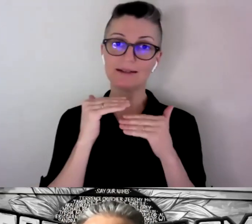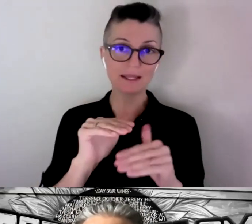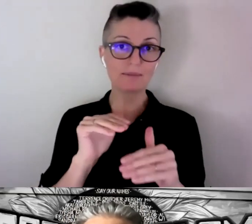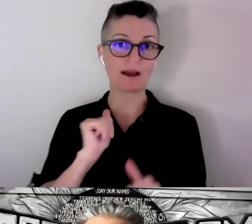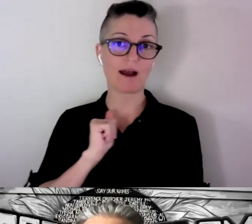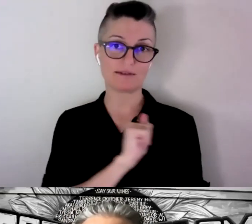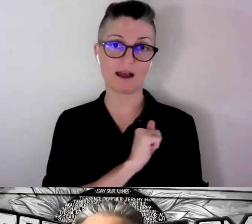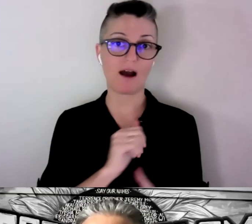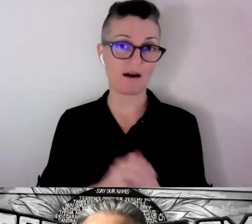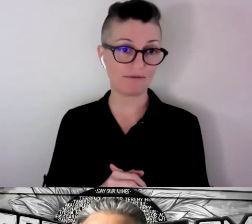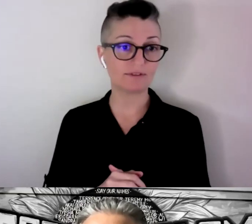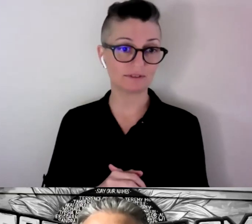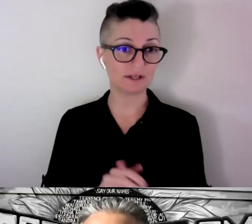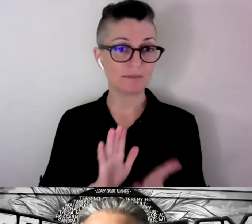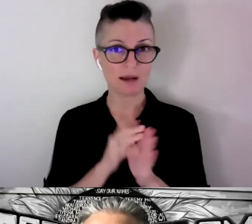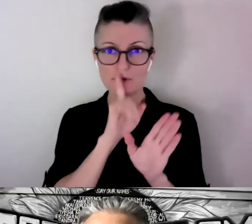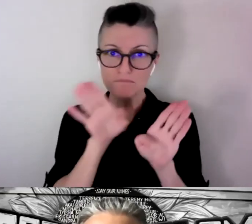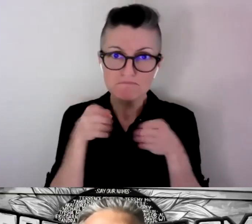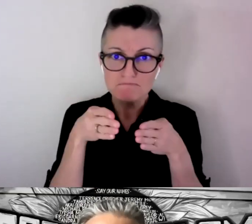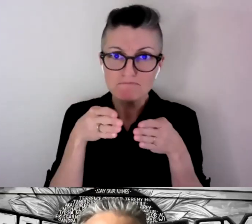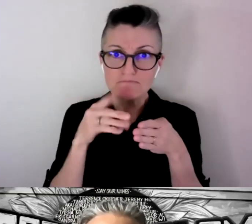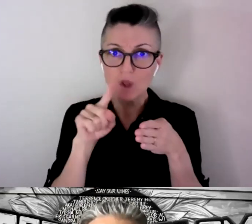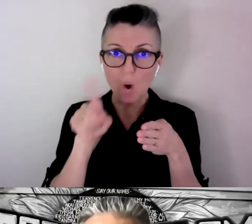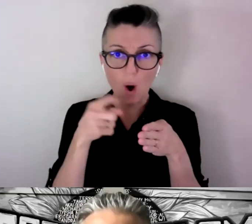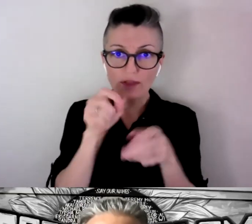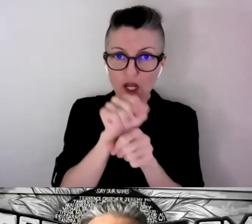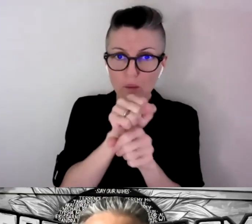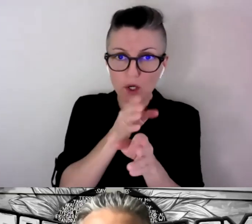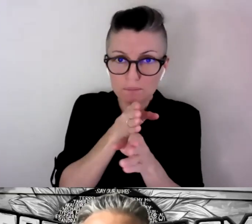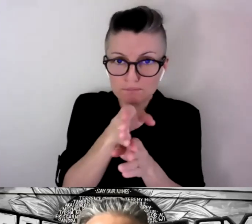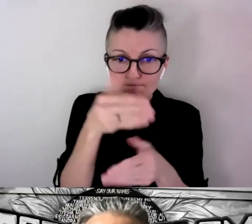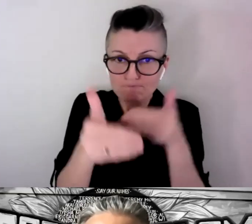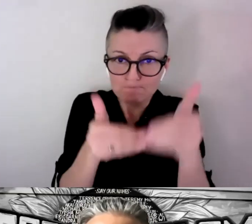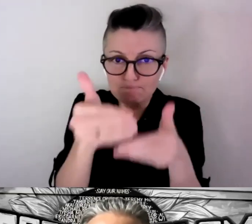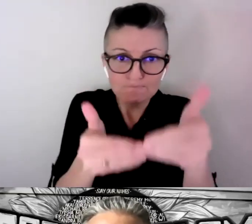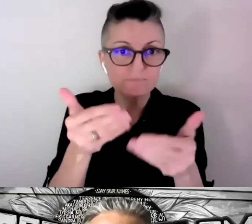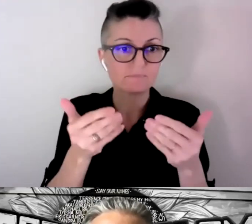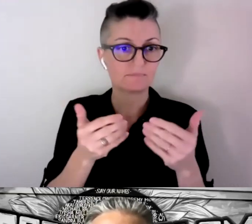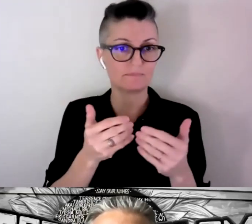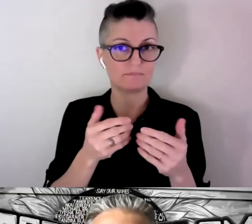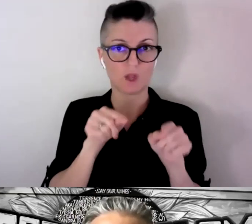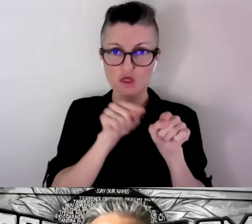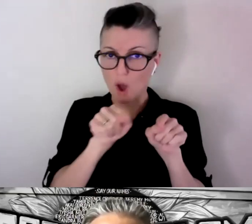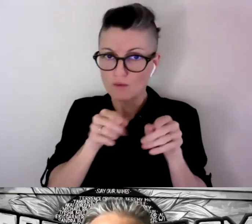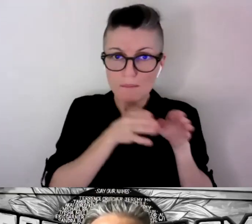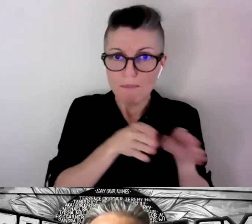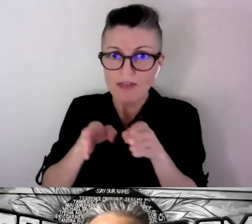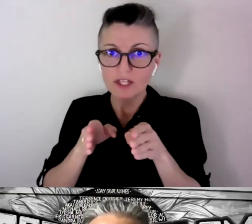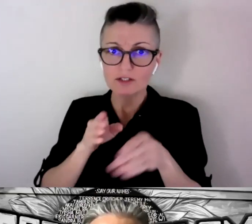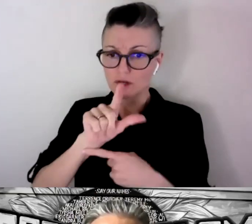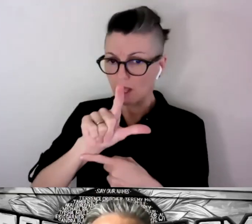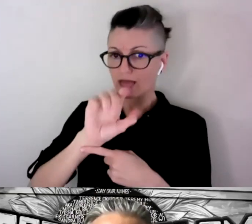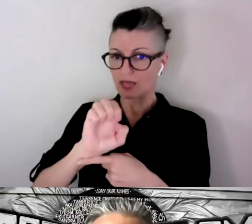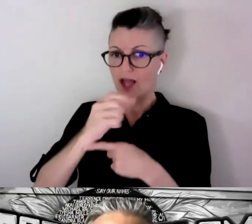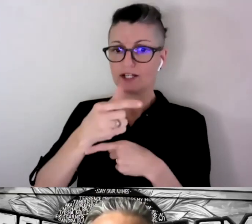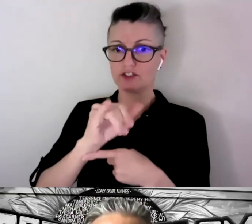a very narrow, I guess, range of methods that we consider to be legit,